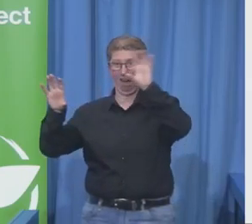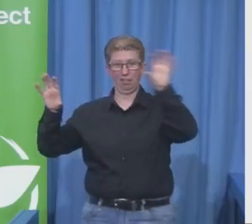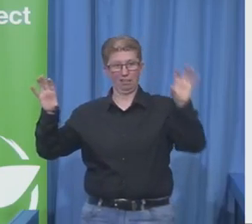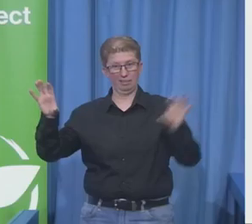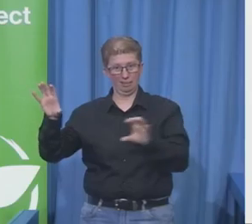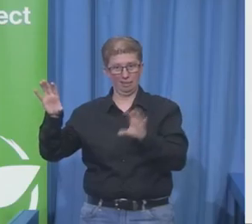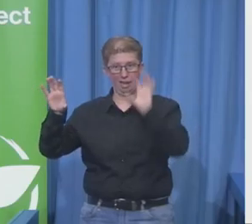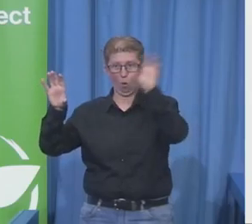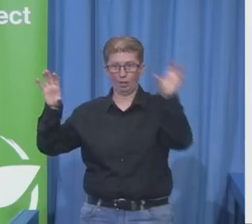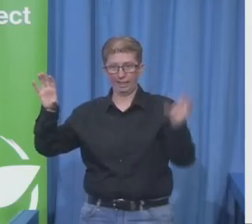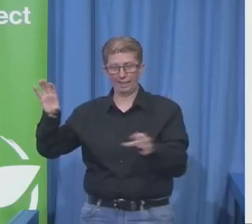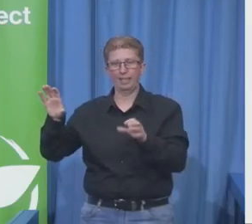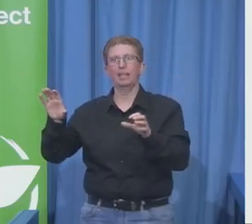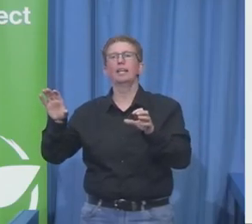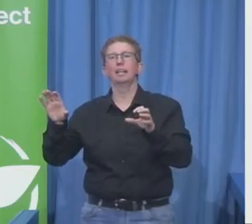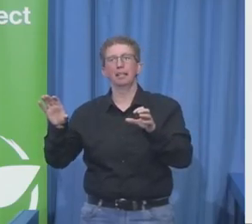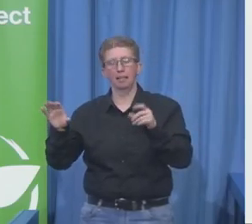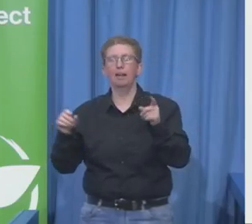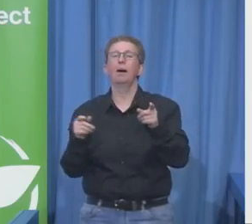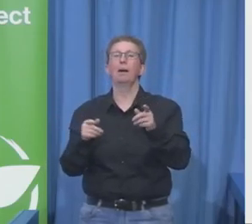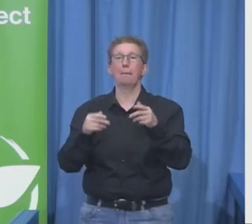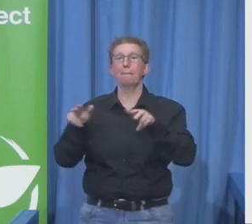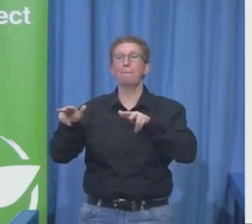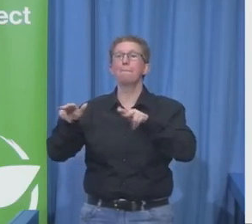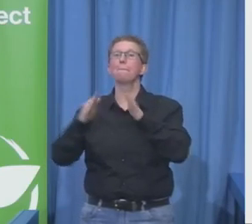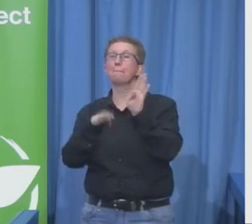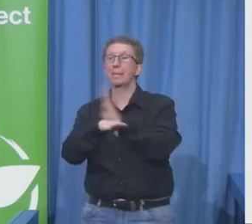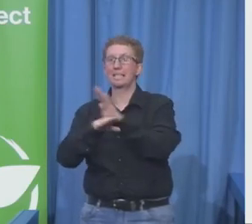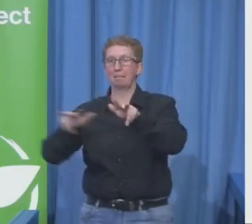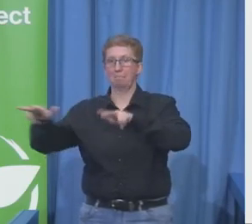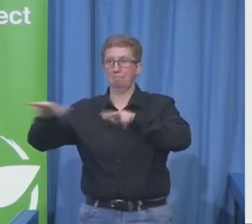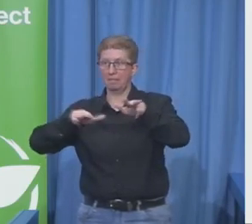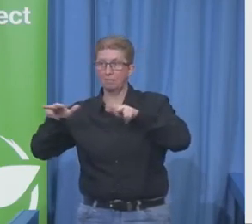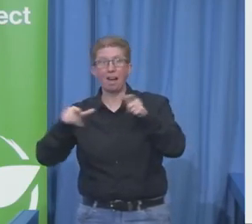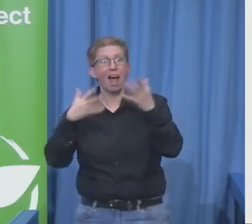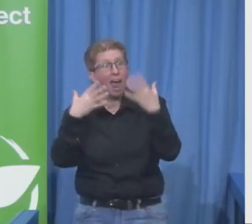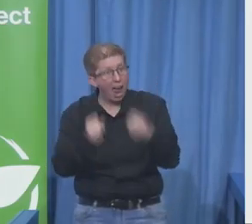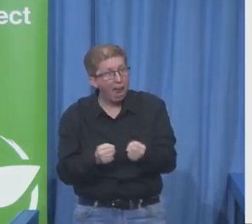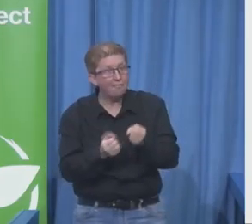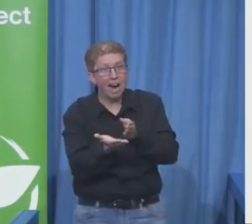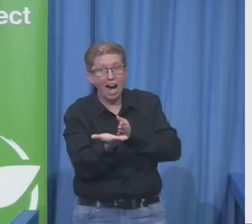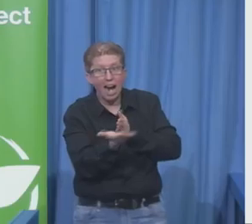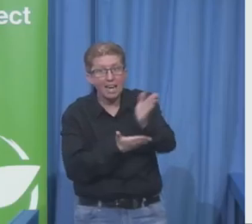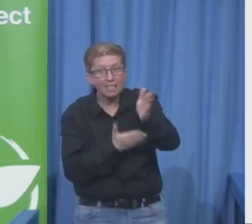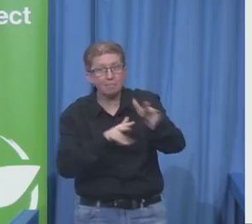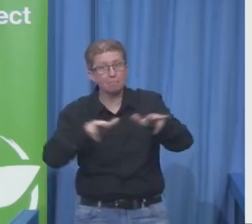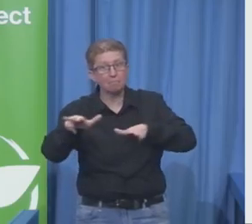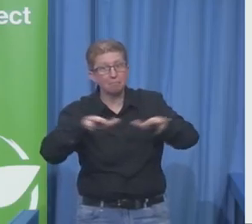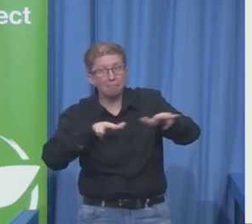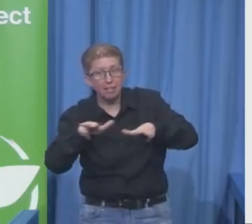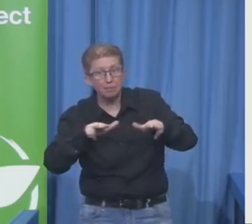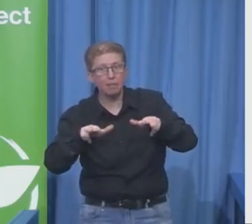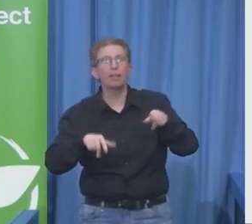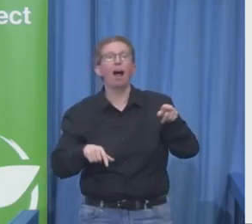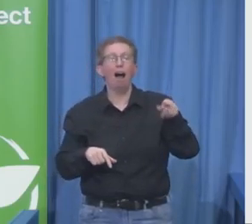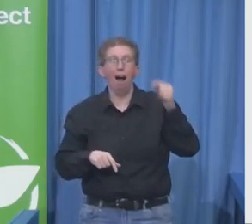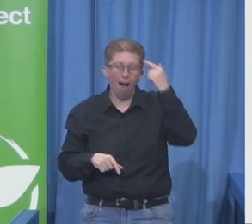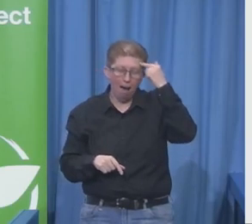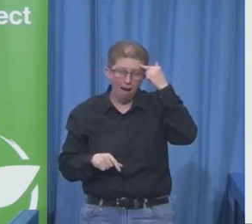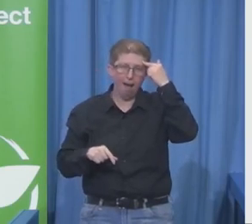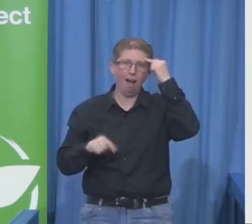it sends a very clear message that accessibility is a subject they need to know about and to engage with. And that, over time, will have a greater impact.